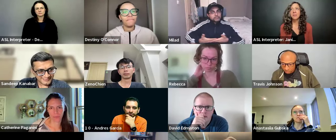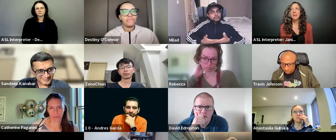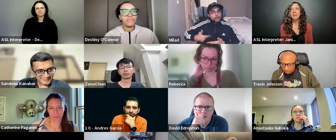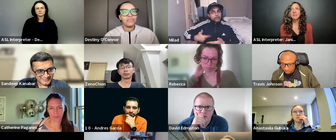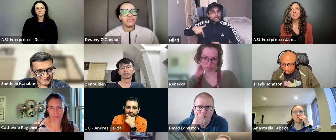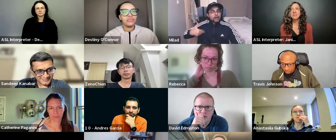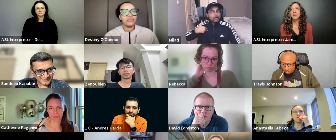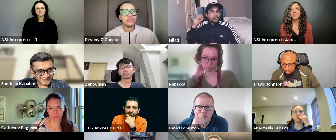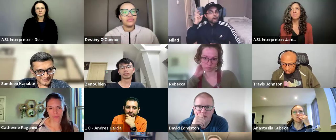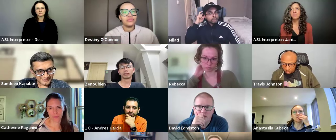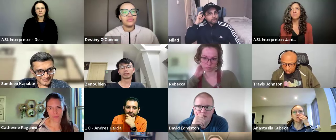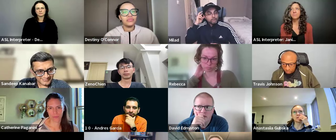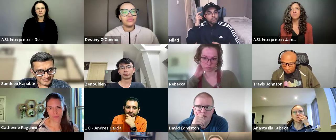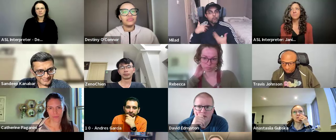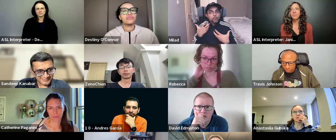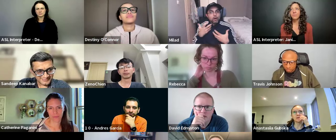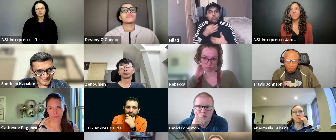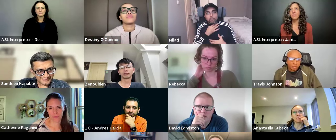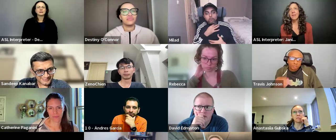cochlear implant.